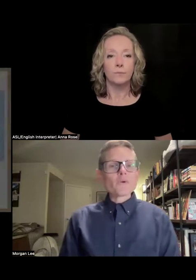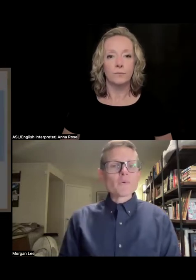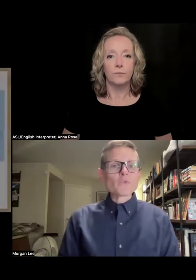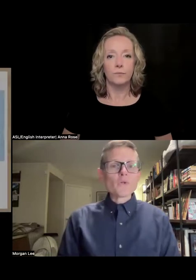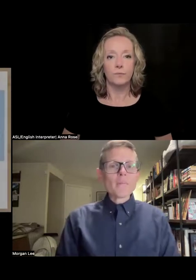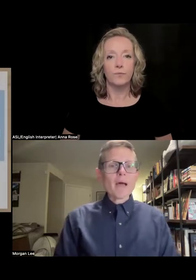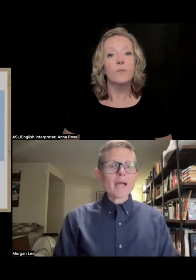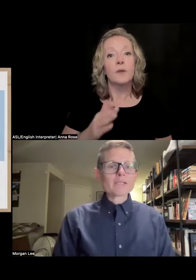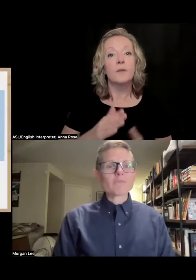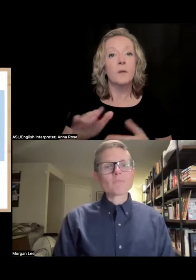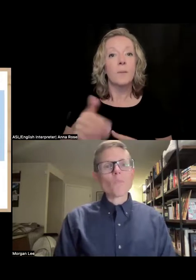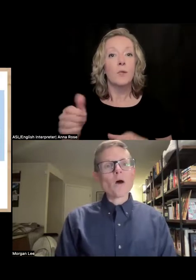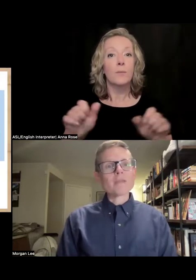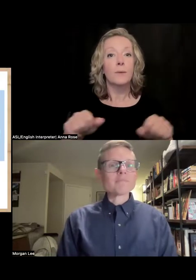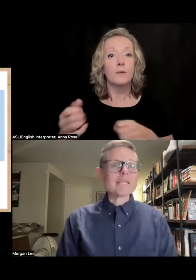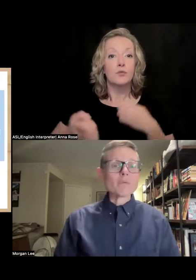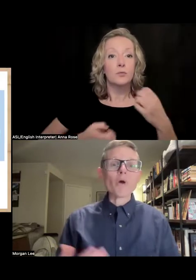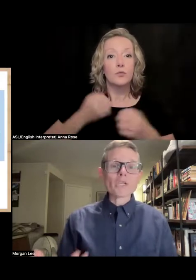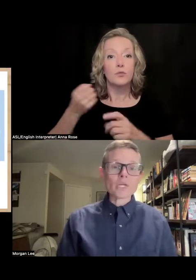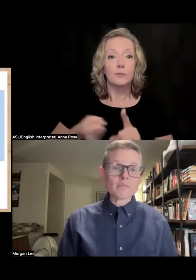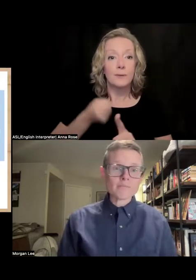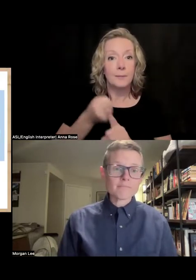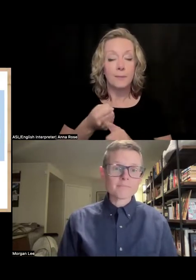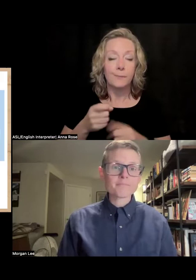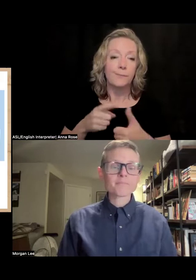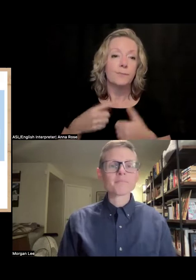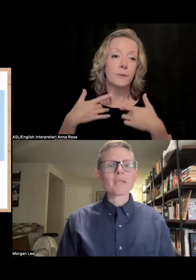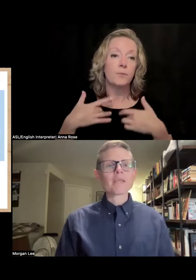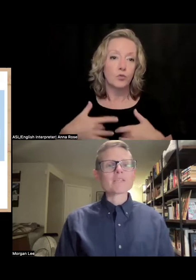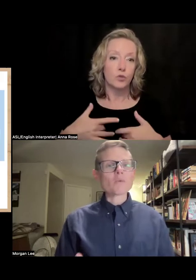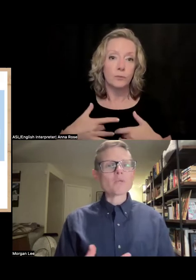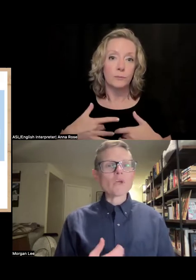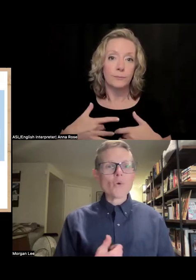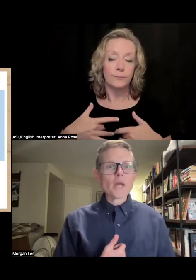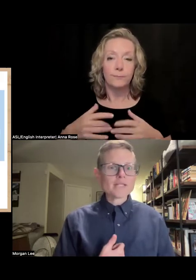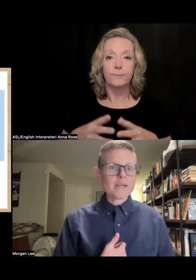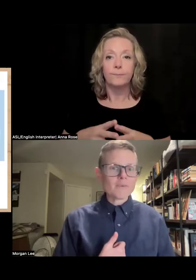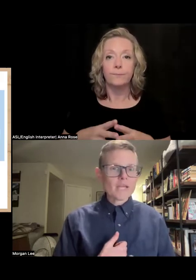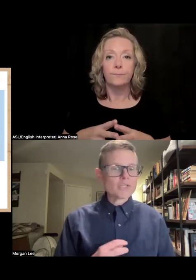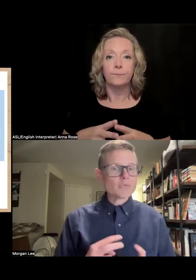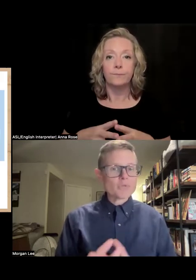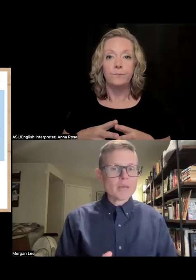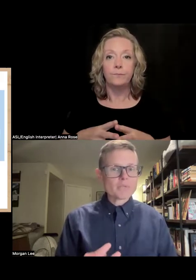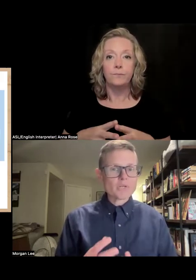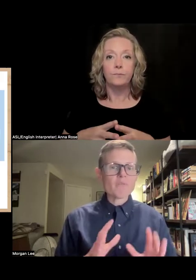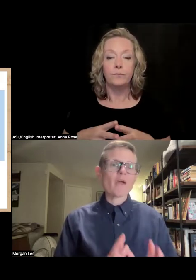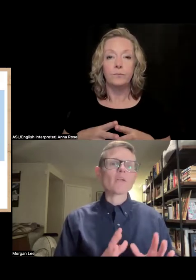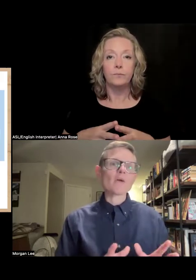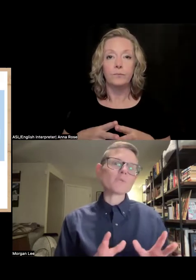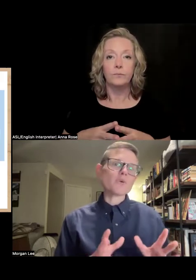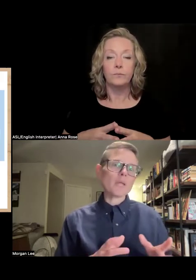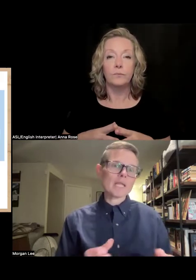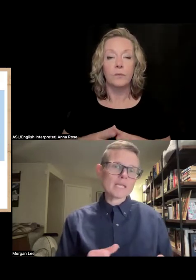Some other emotional impacts: one, depression. Someone's own identification, perception of